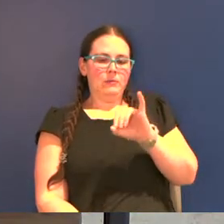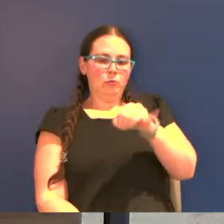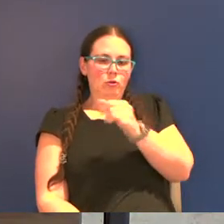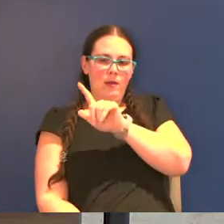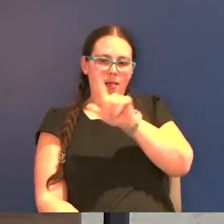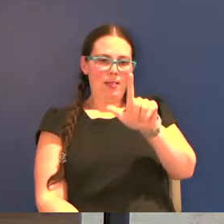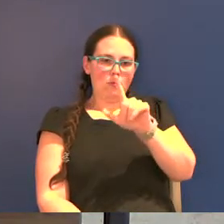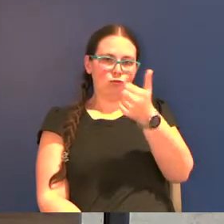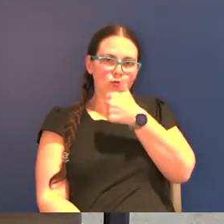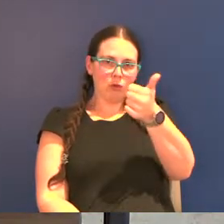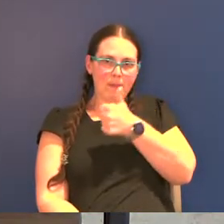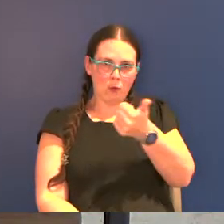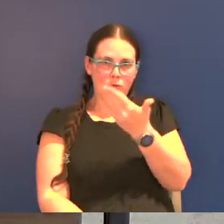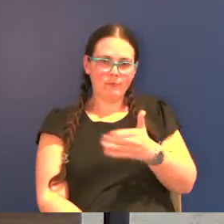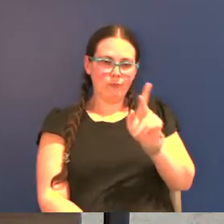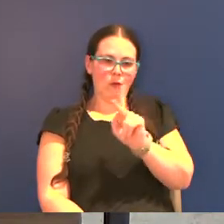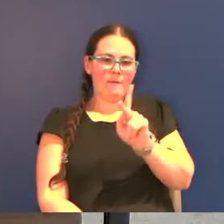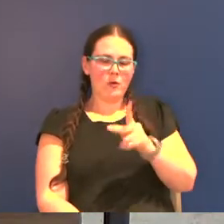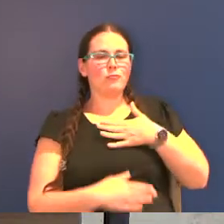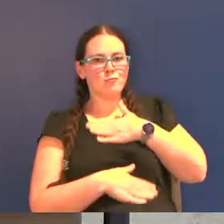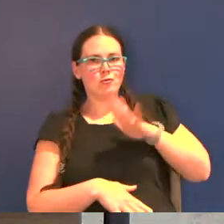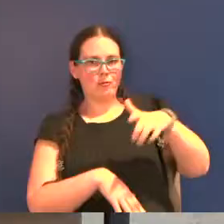Knoxville. I appreciate your time.